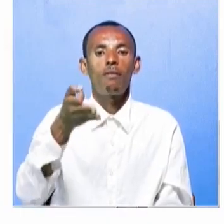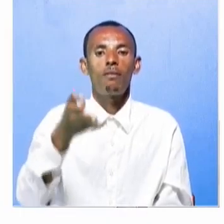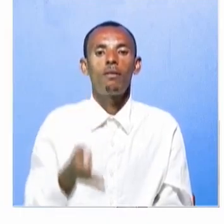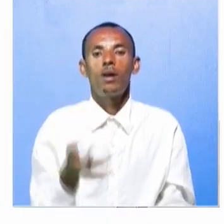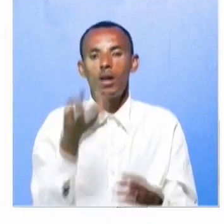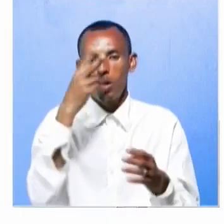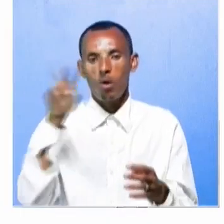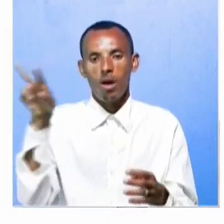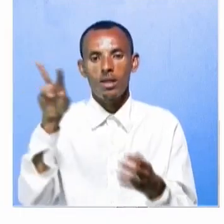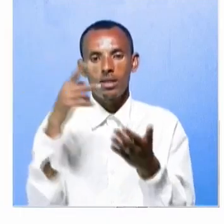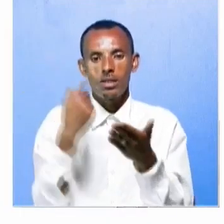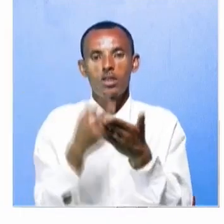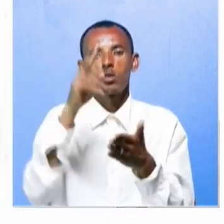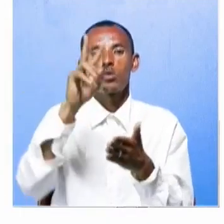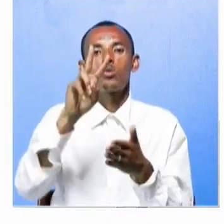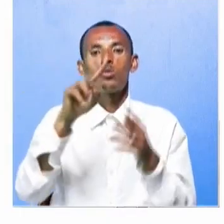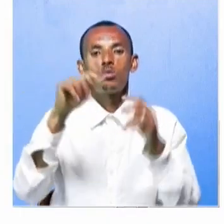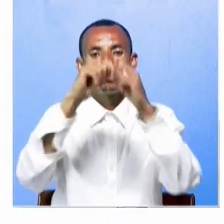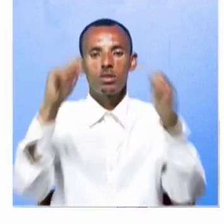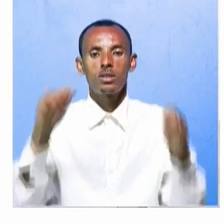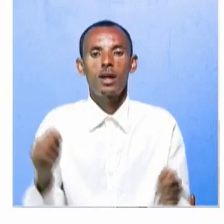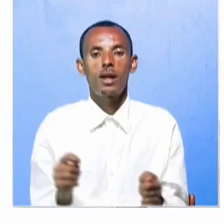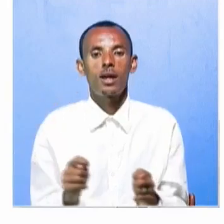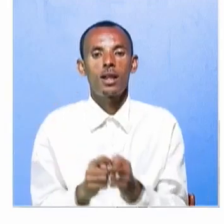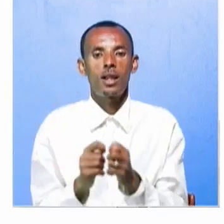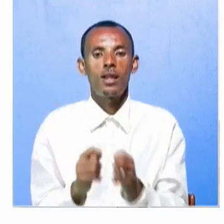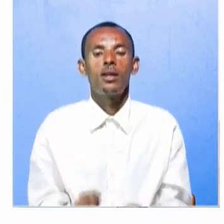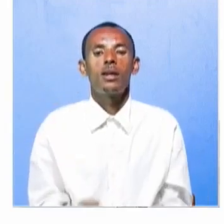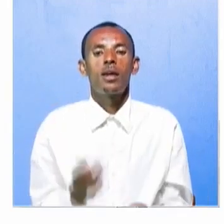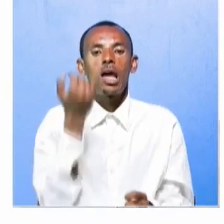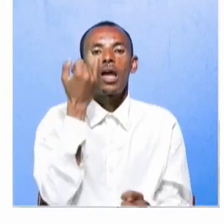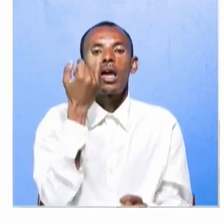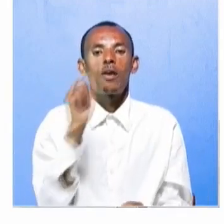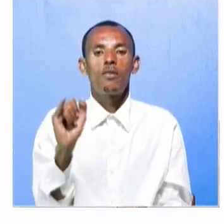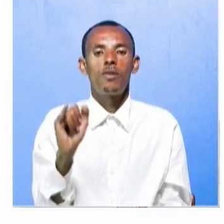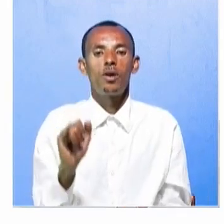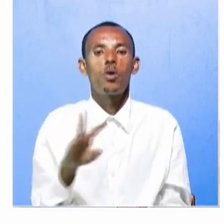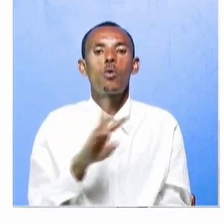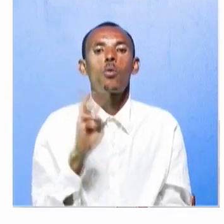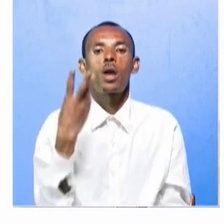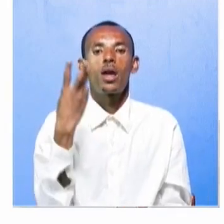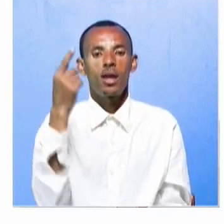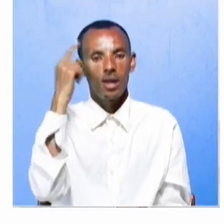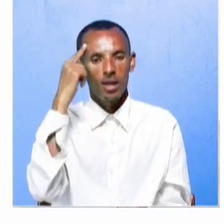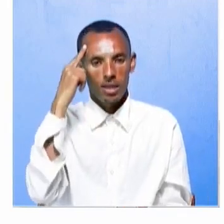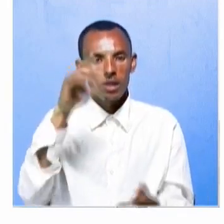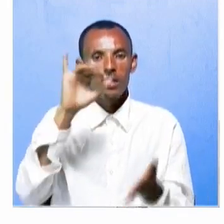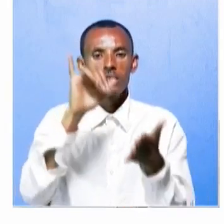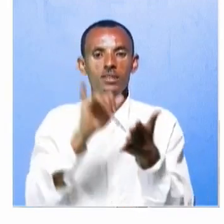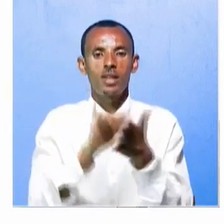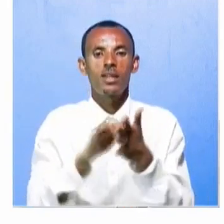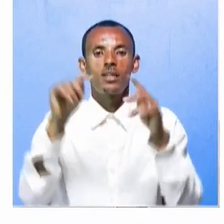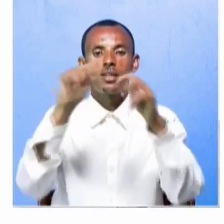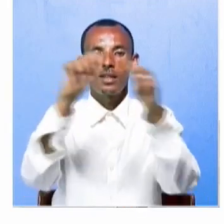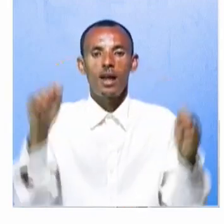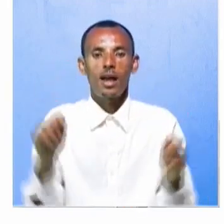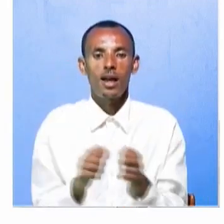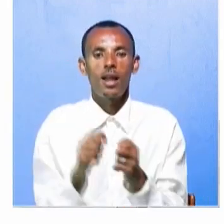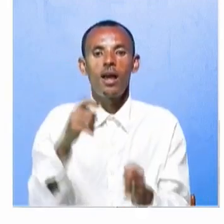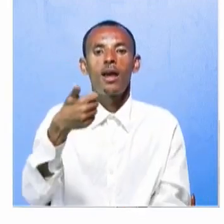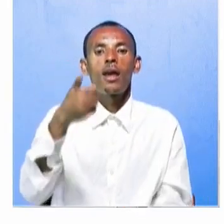Look at these two triangles. So if we think that triangle